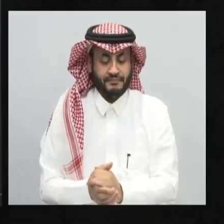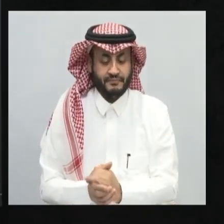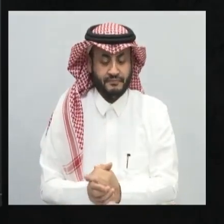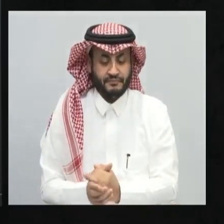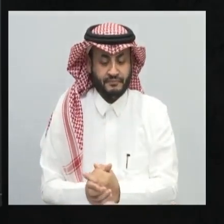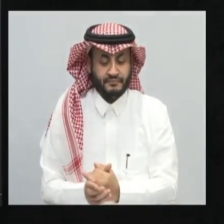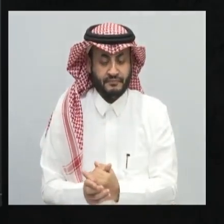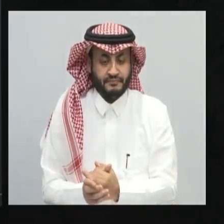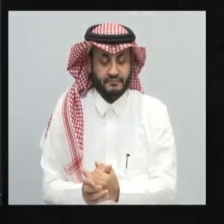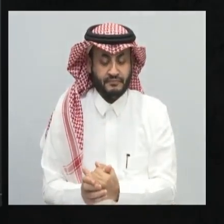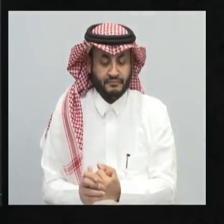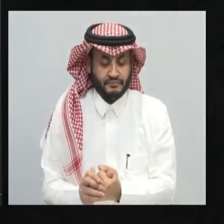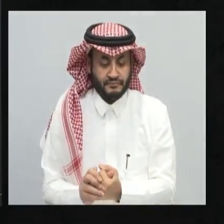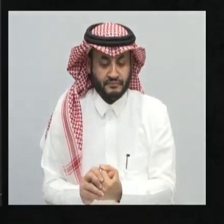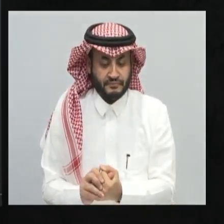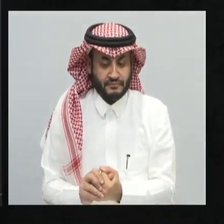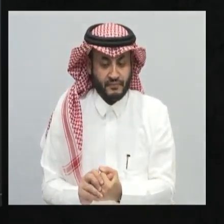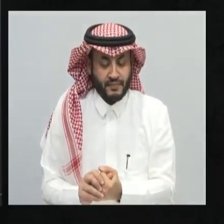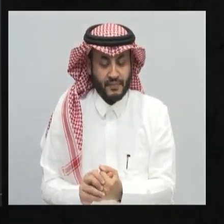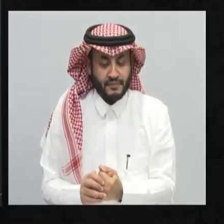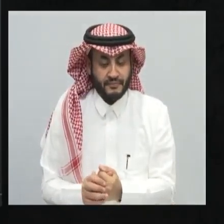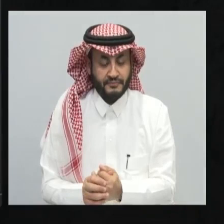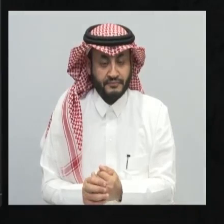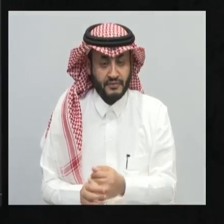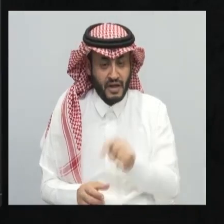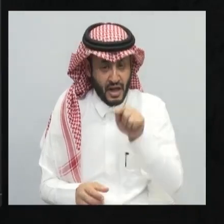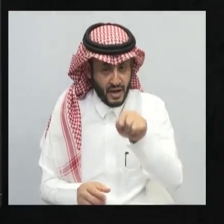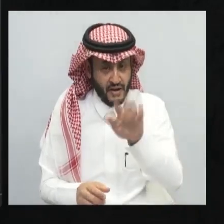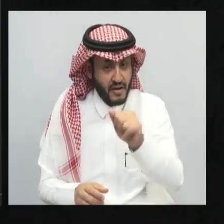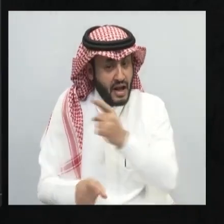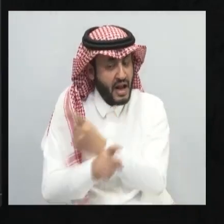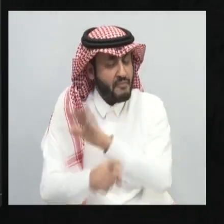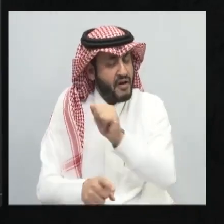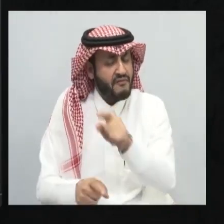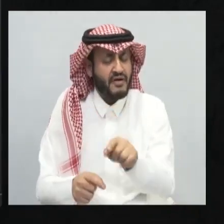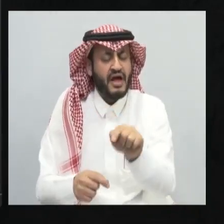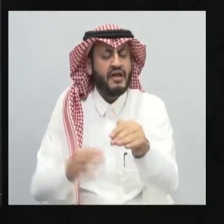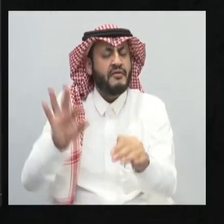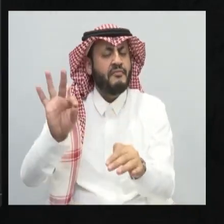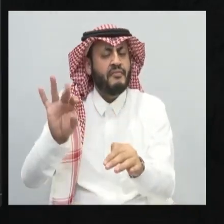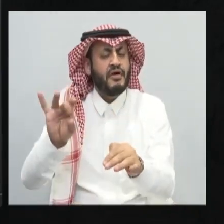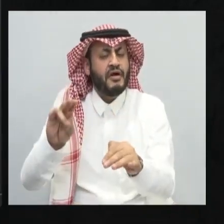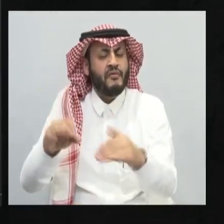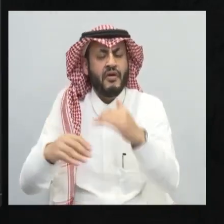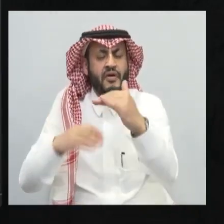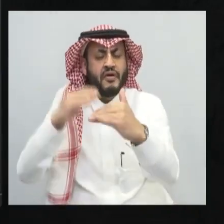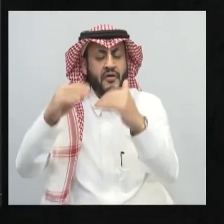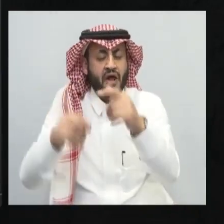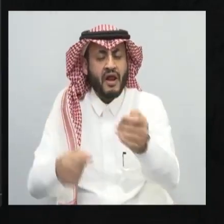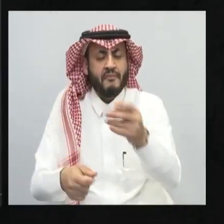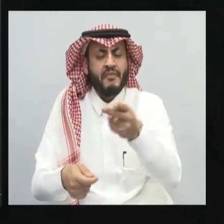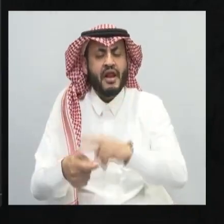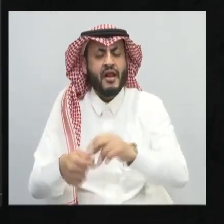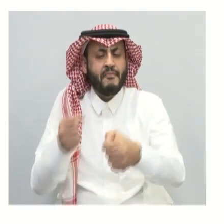giving yourself marks. It is your time, not to the teacher's time, to tell how good or how much work do you need